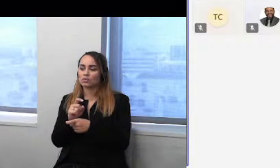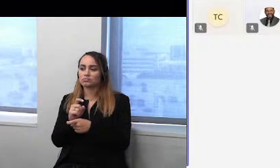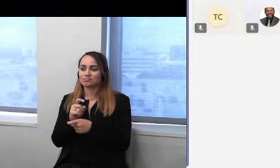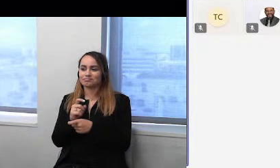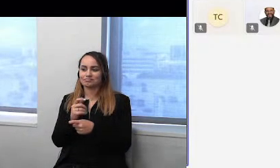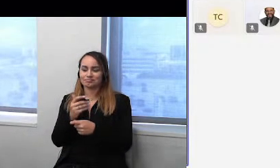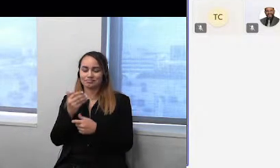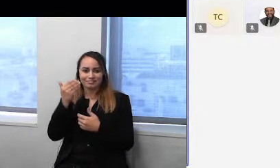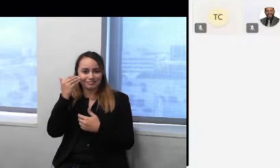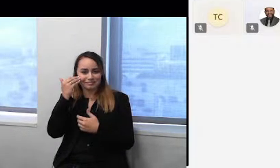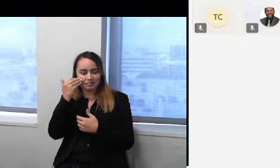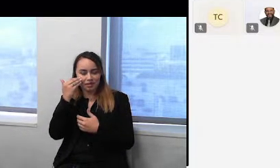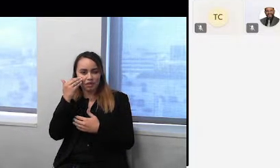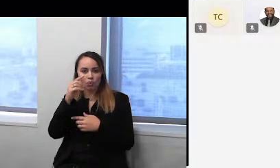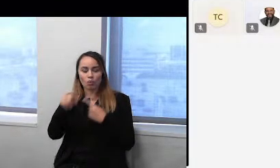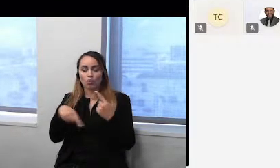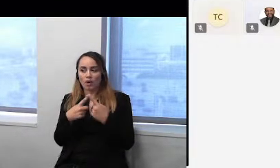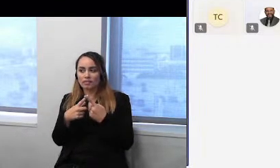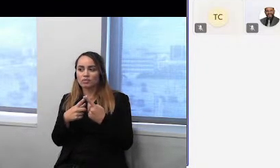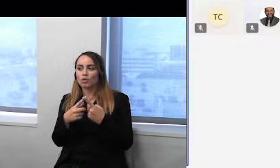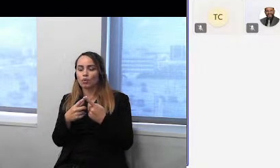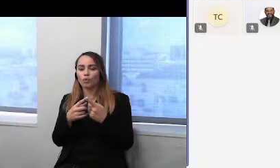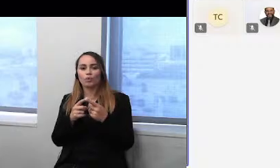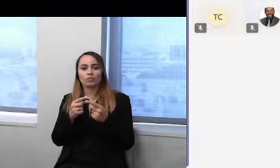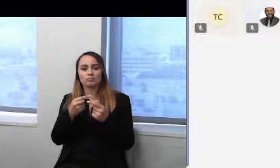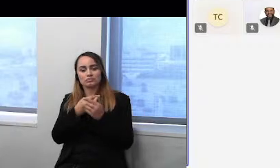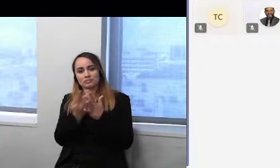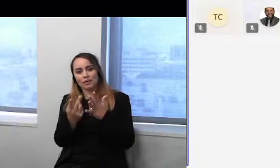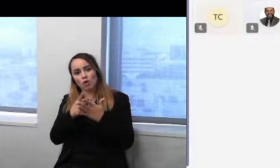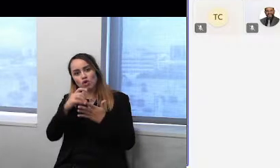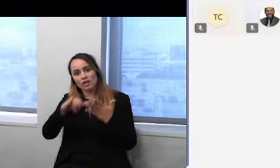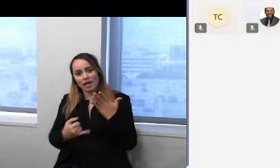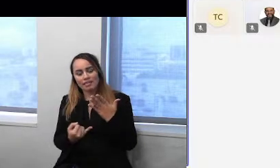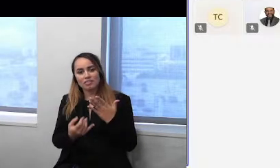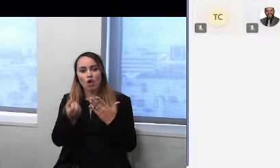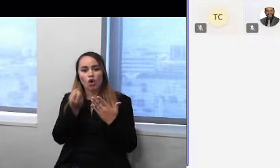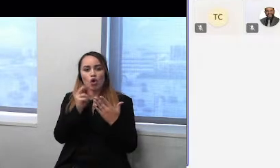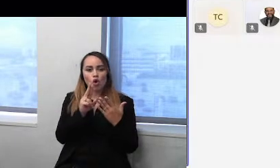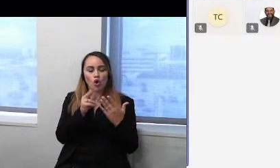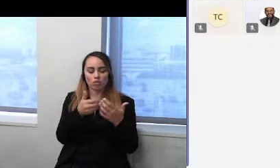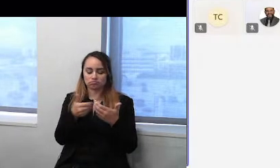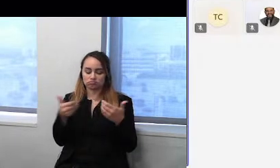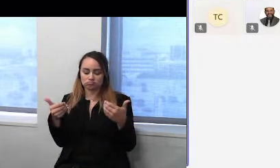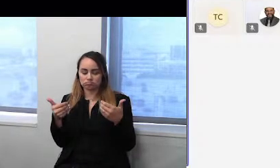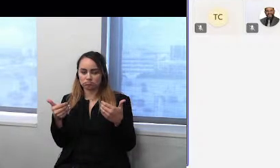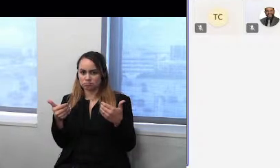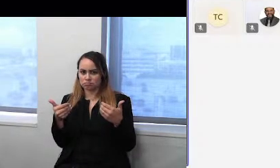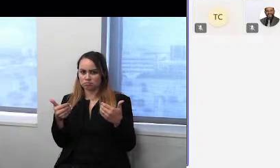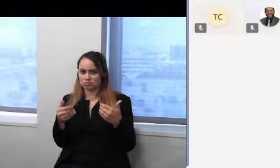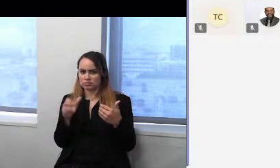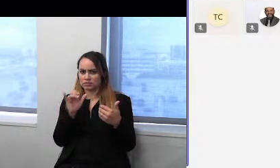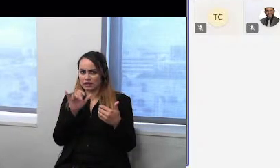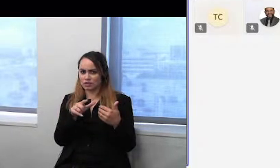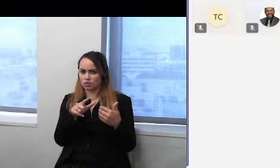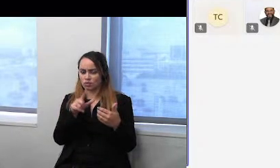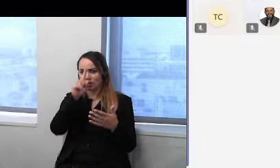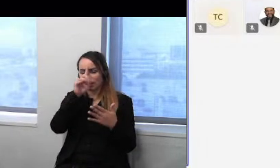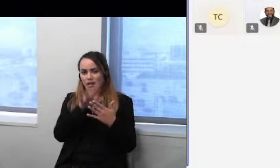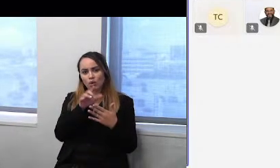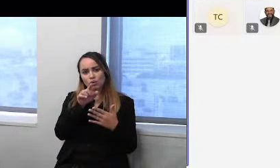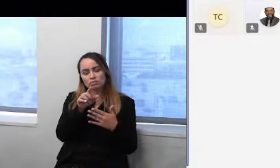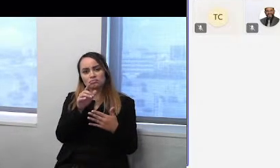Okay. And all the engineering, procurement, and commissioning work, again, it's a factor that you consider in deciding whether to